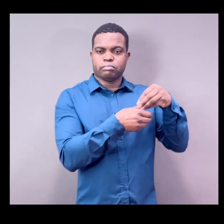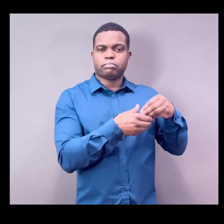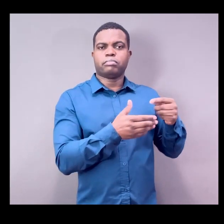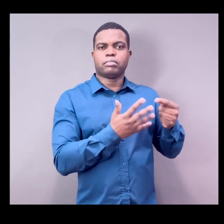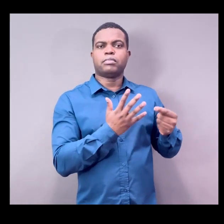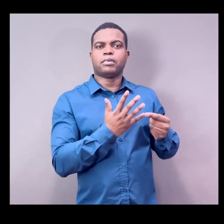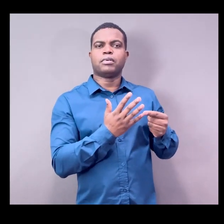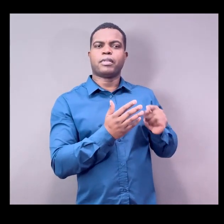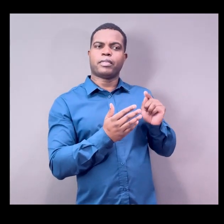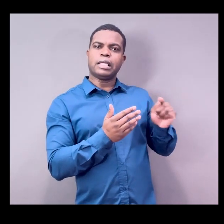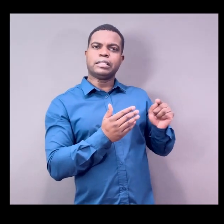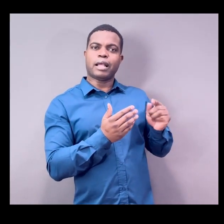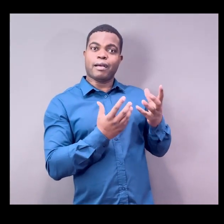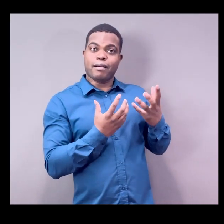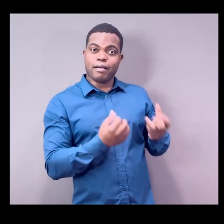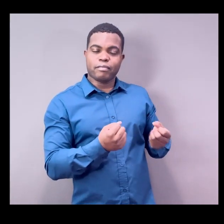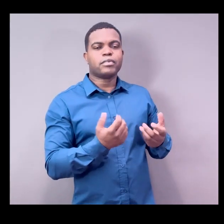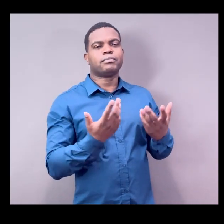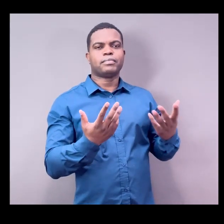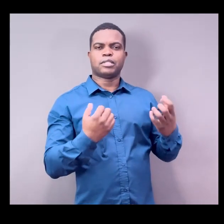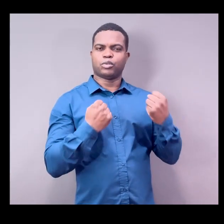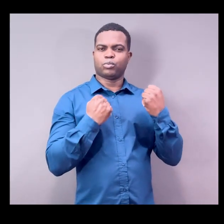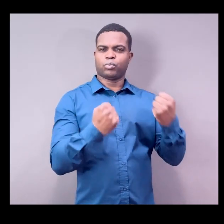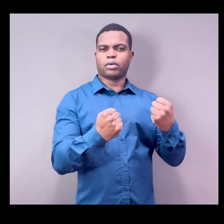with? Those are your strengths